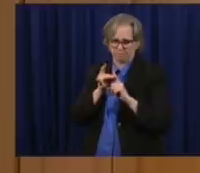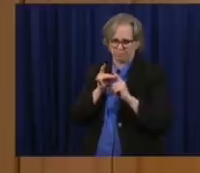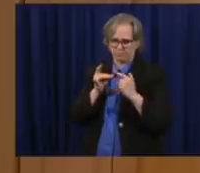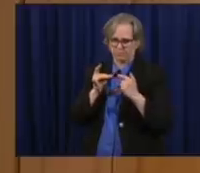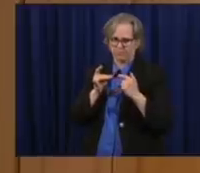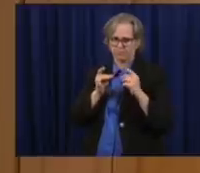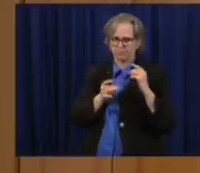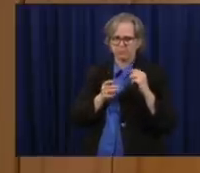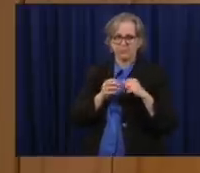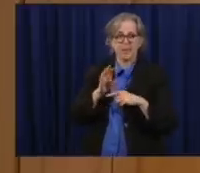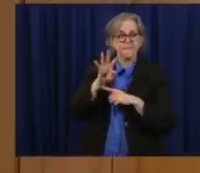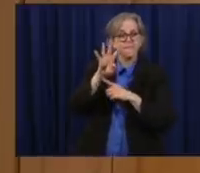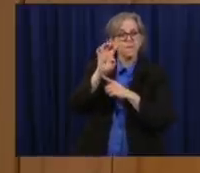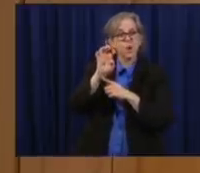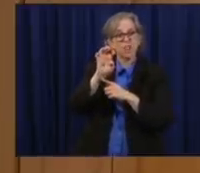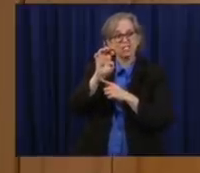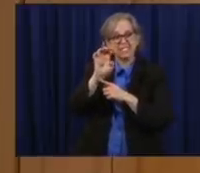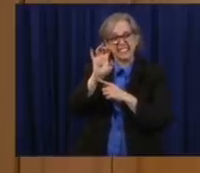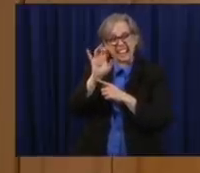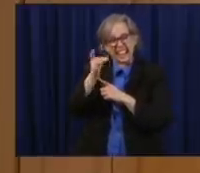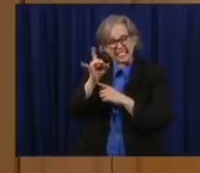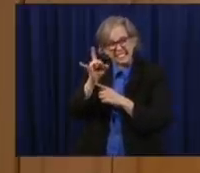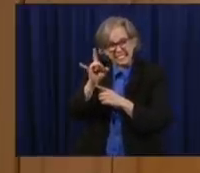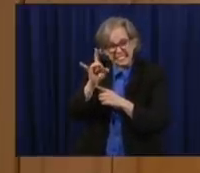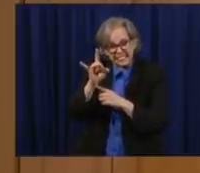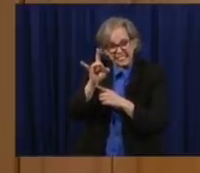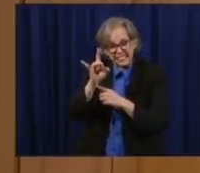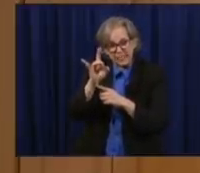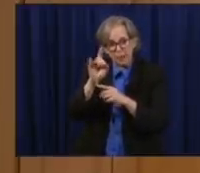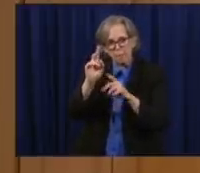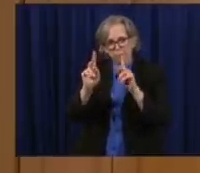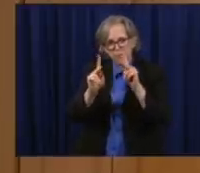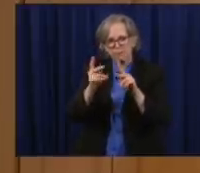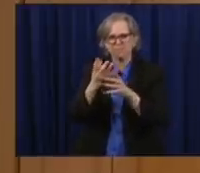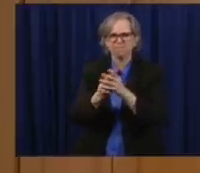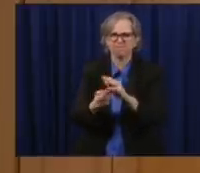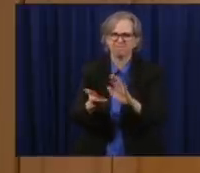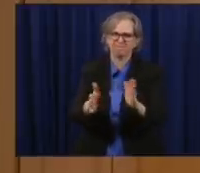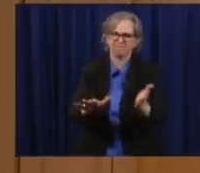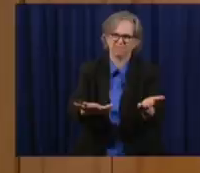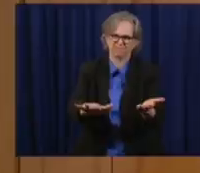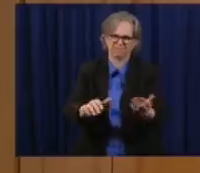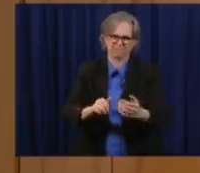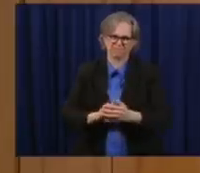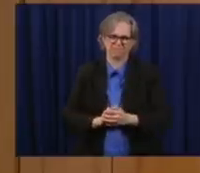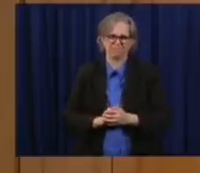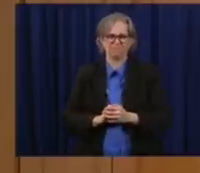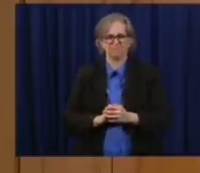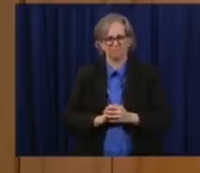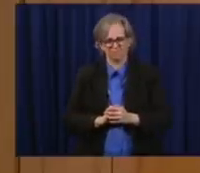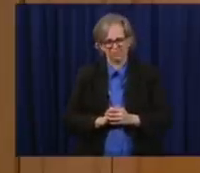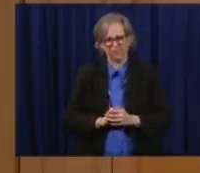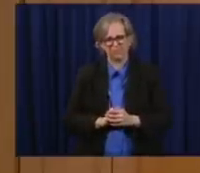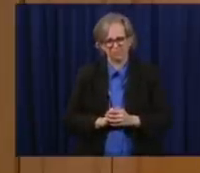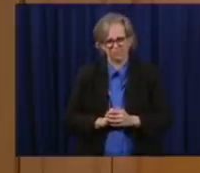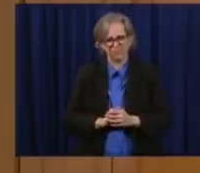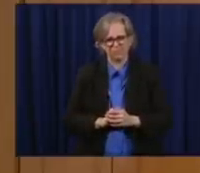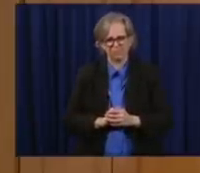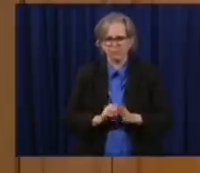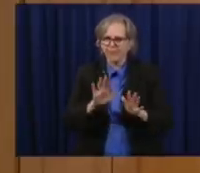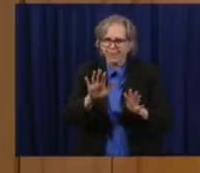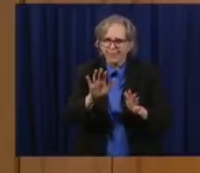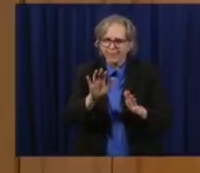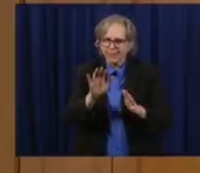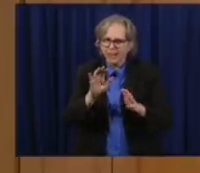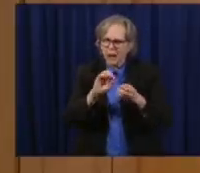have 418 deaths in Ohio since this began, knowing again that that's